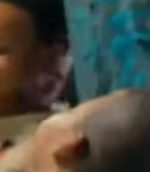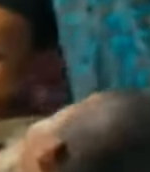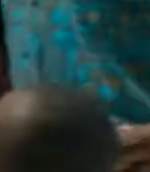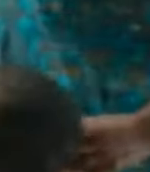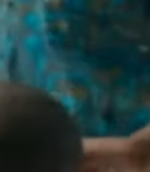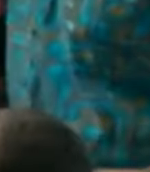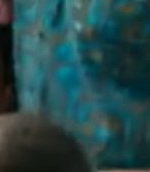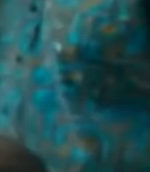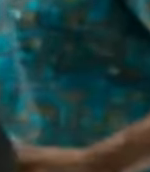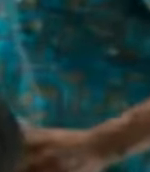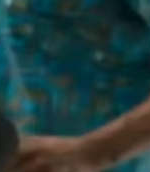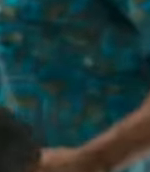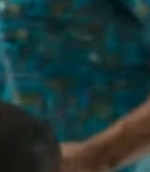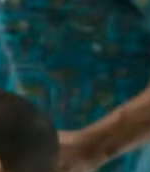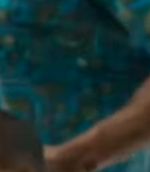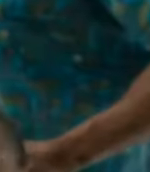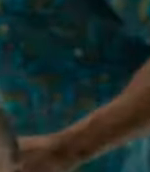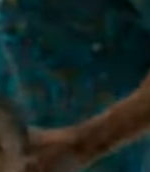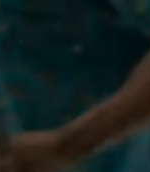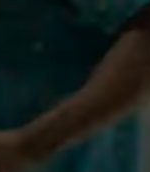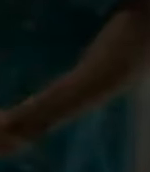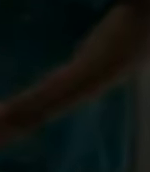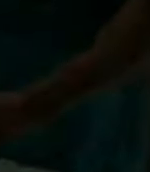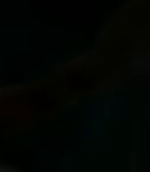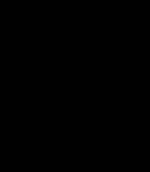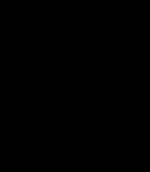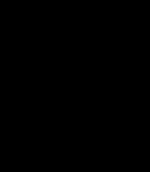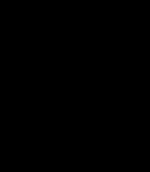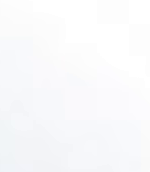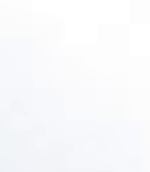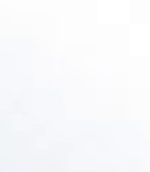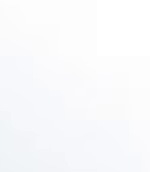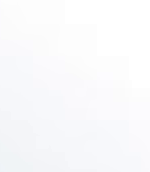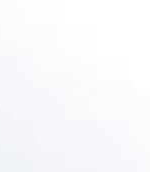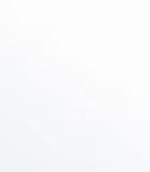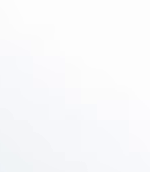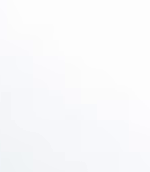Merry Christmas from all of us at Spa.